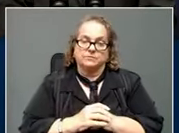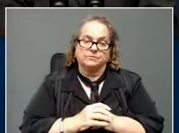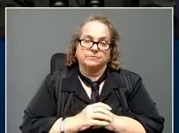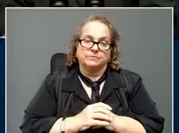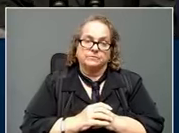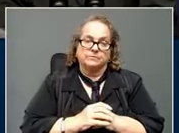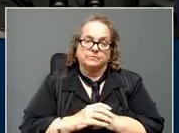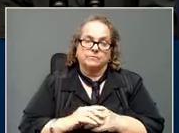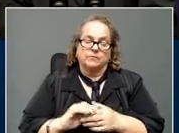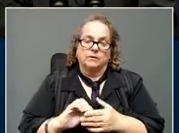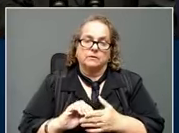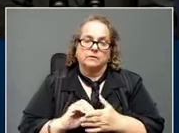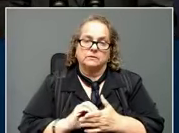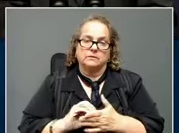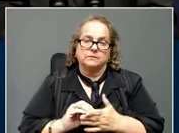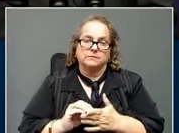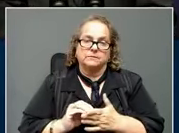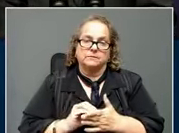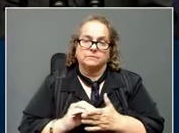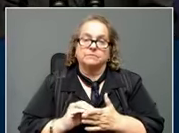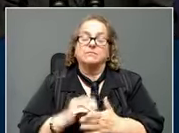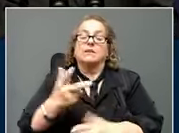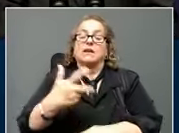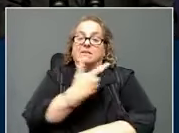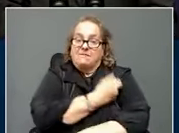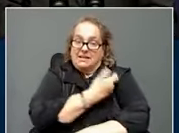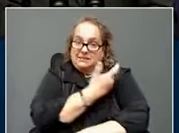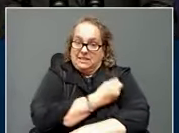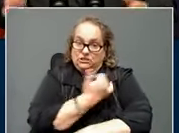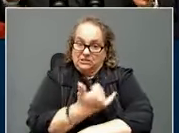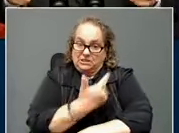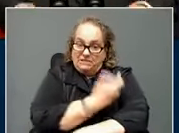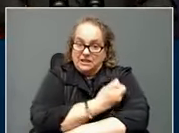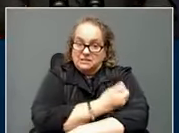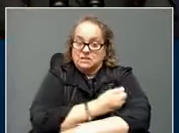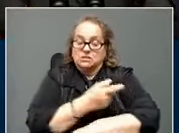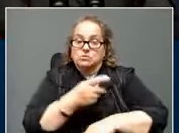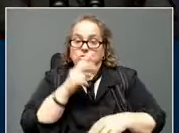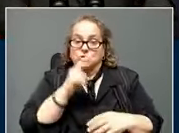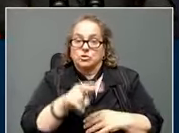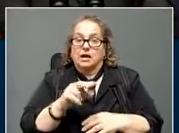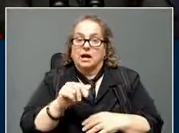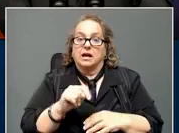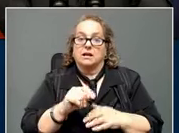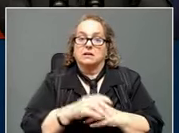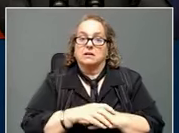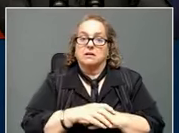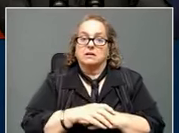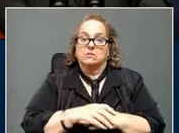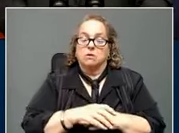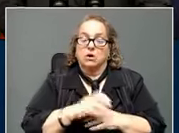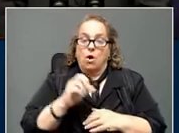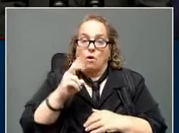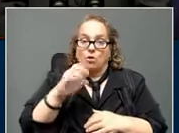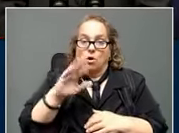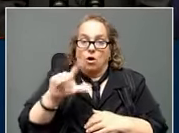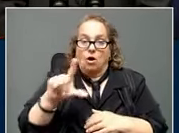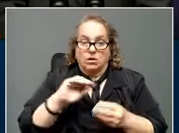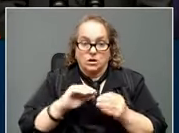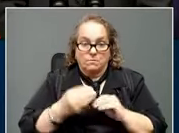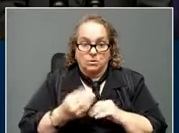at vaccinations. First, let's look at our overall numbers, if we have that.